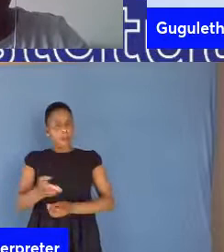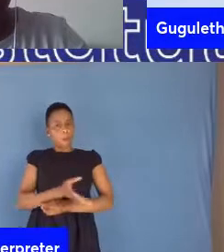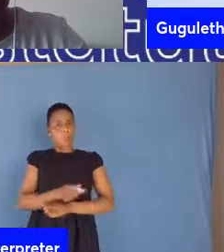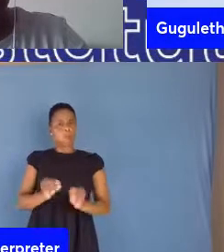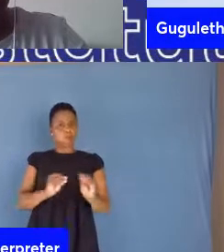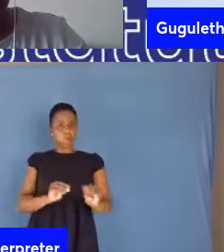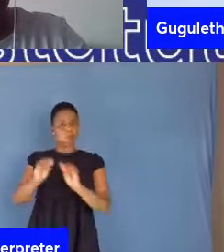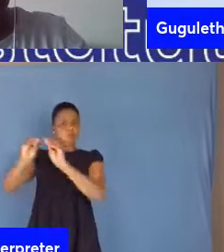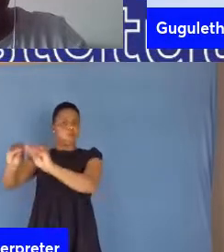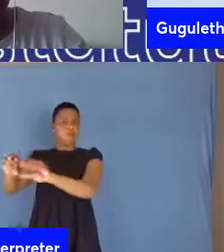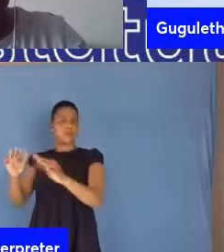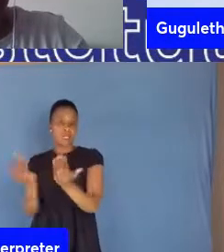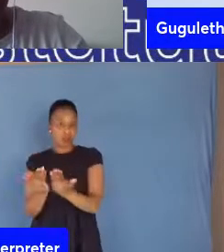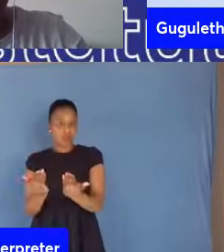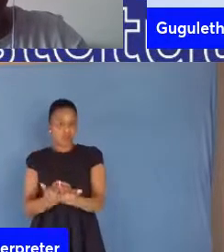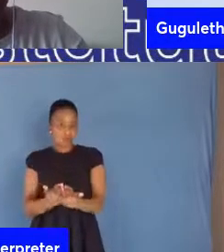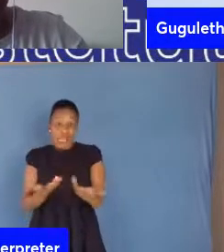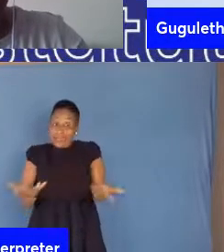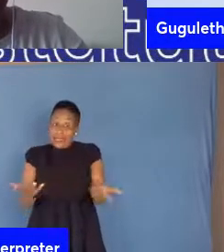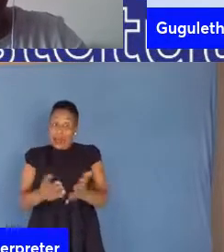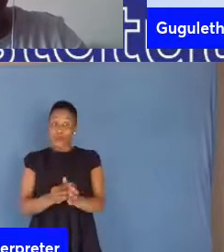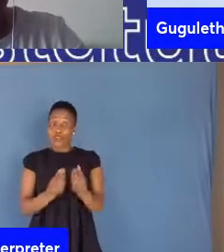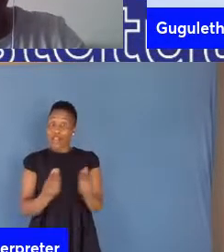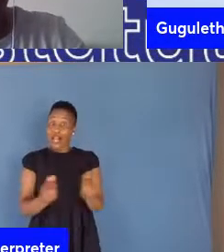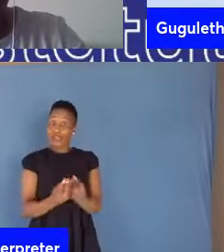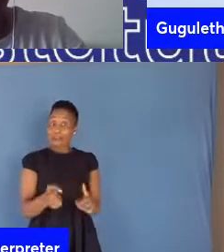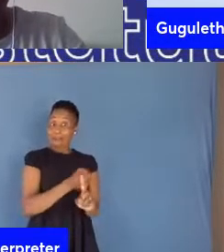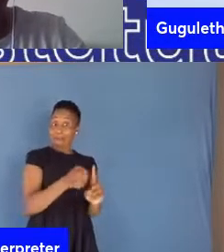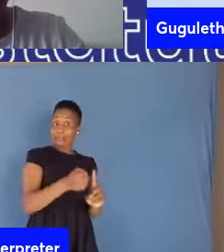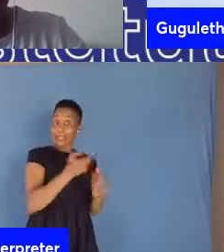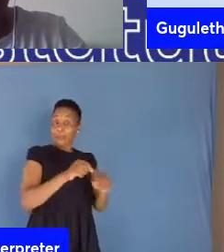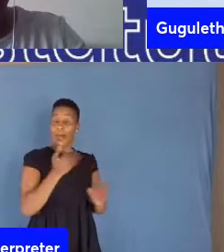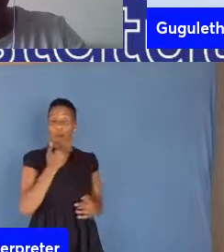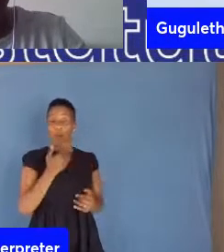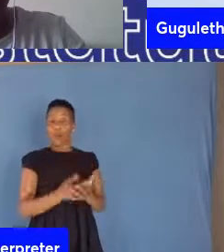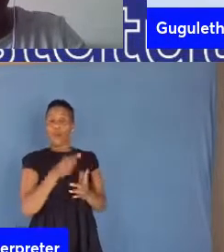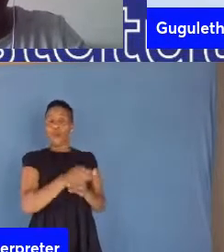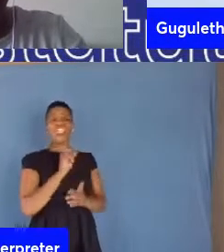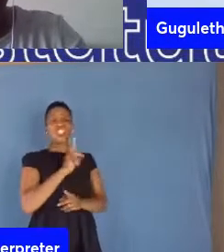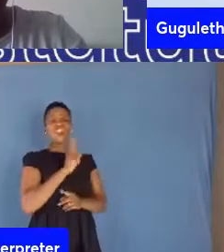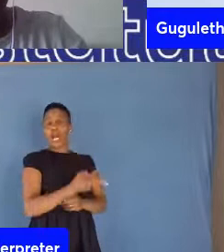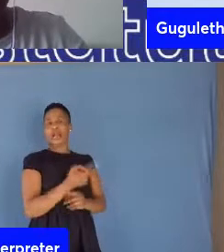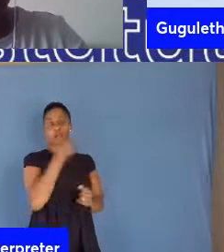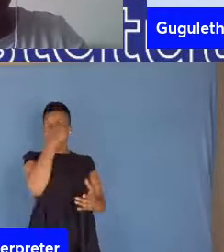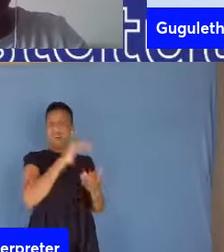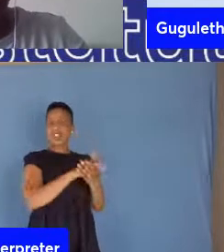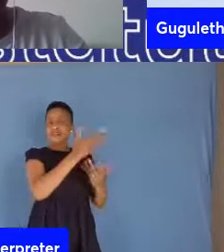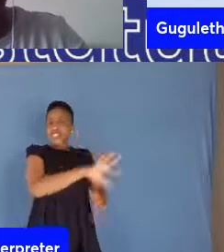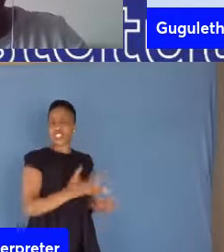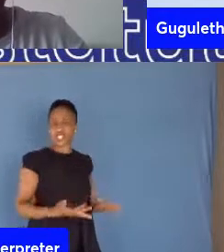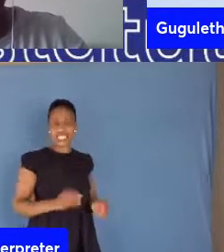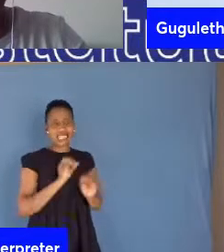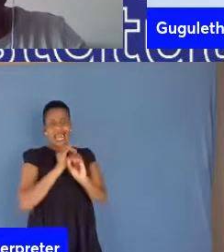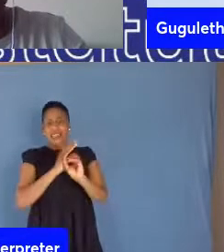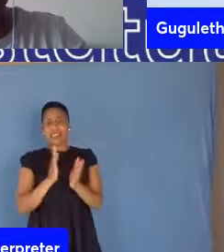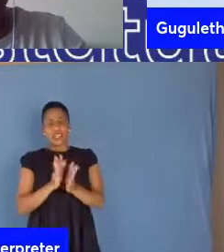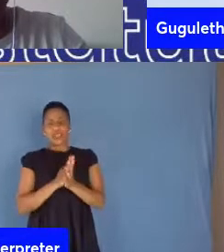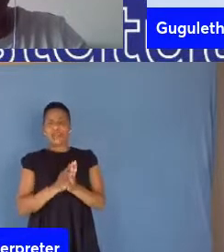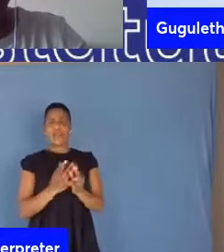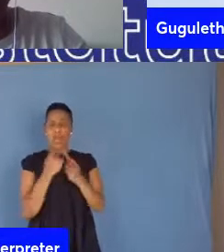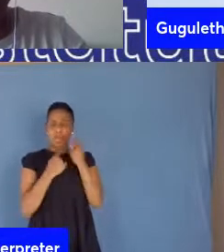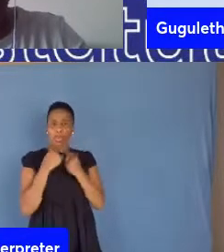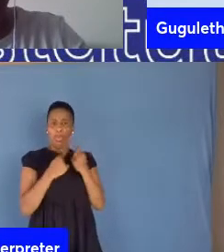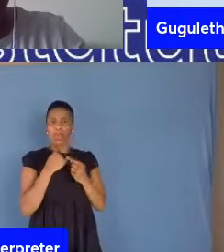is violated by a trusted teacher, there's no way of anticipating that as a family, because you would assume that the adults at